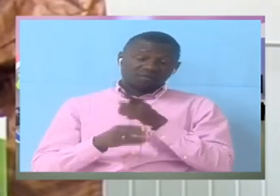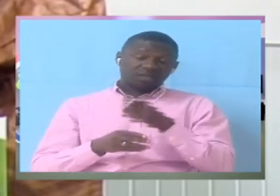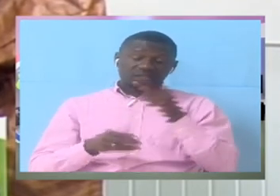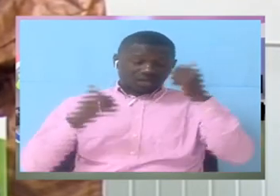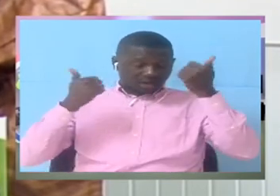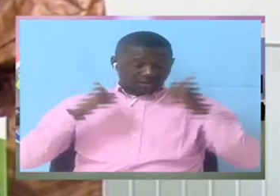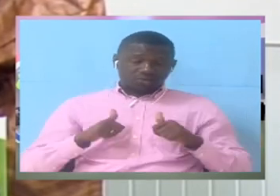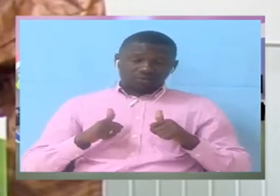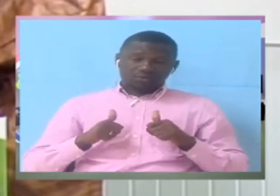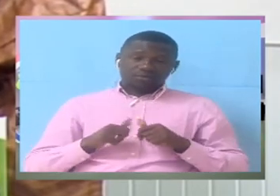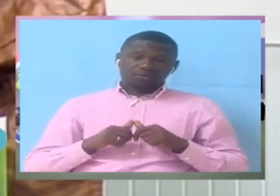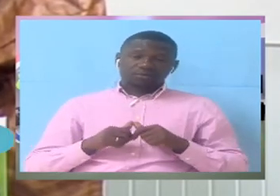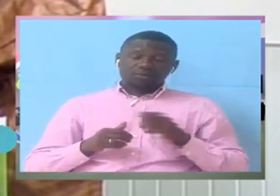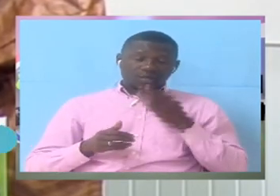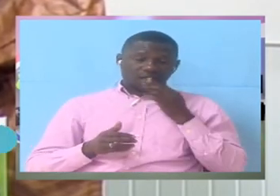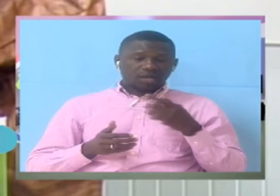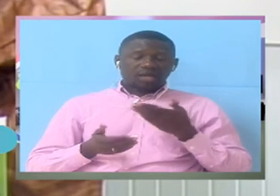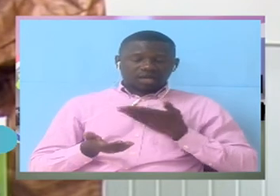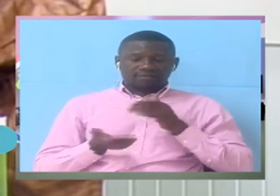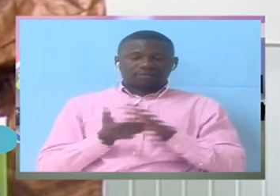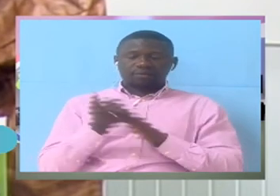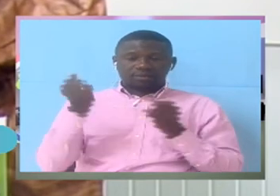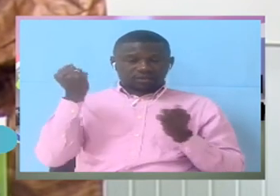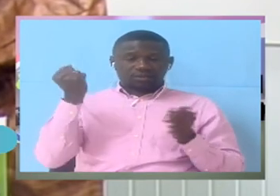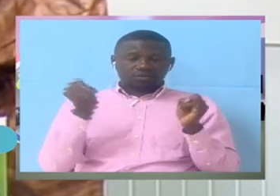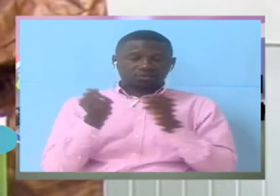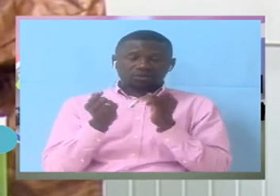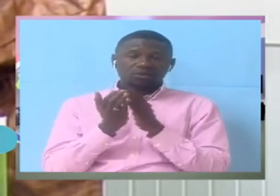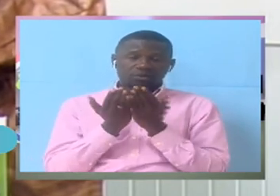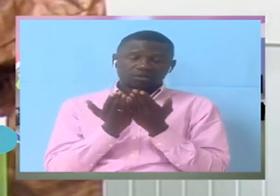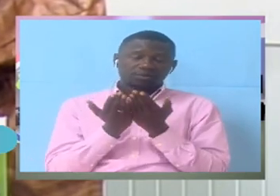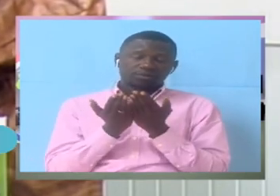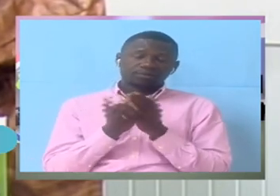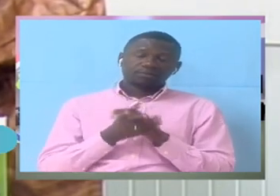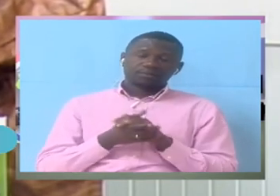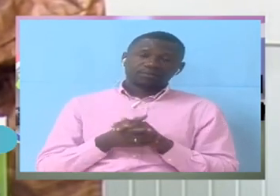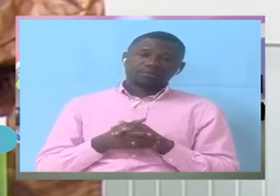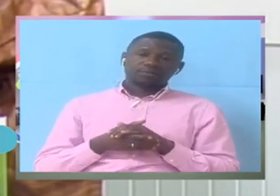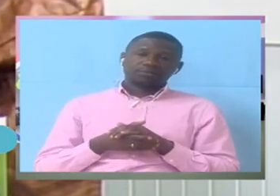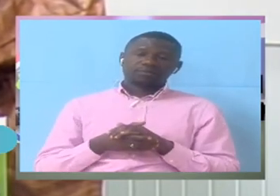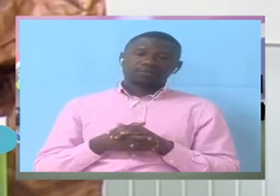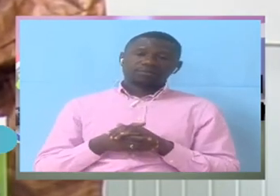And before that. I took a Quran.